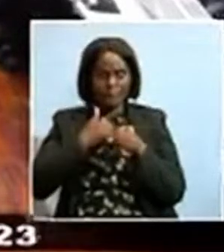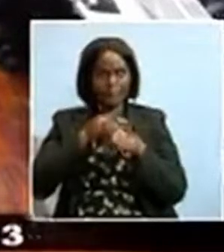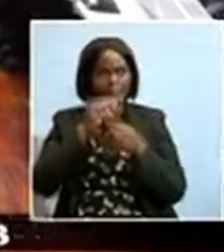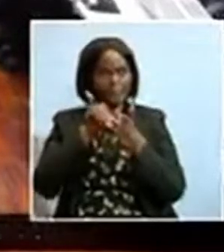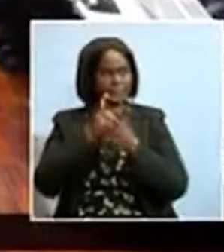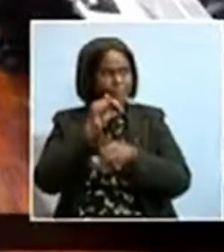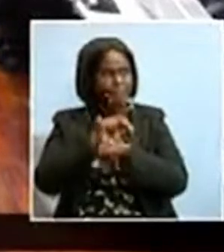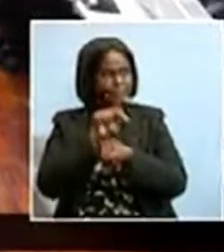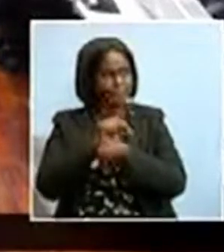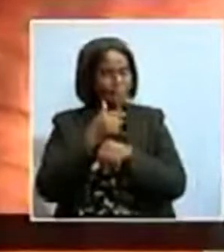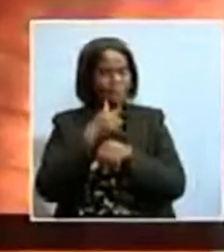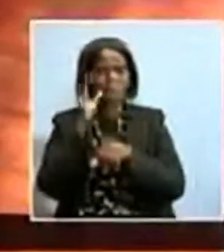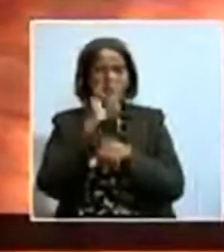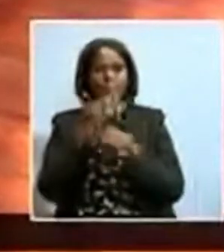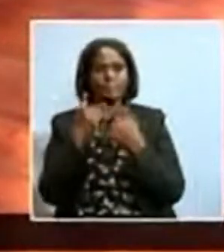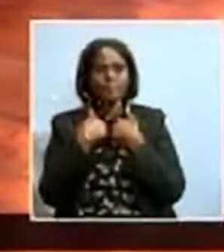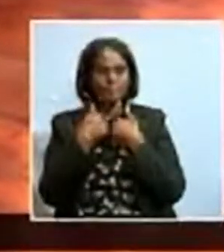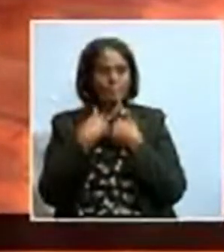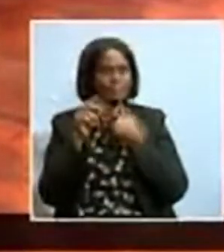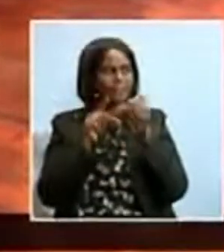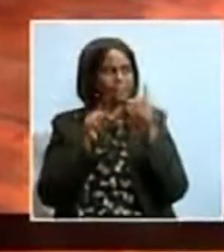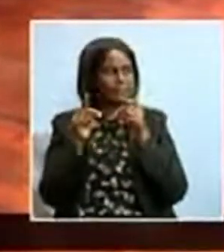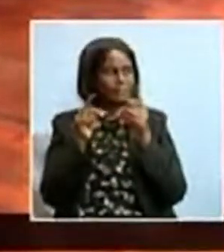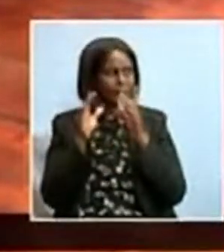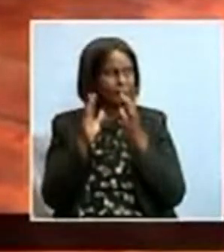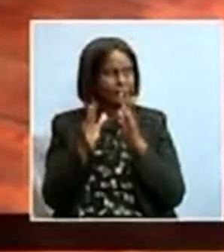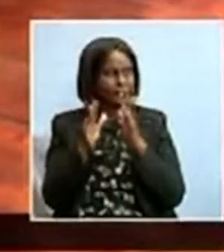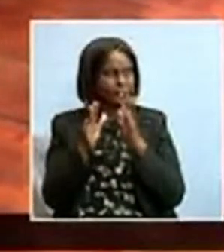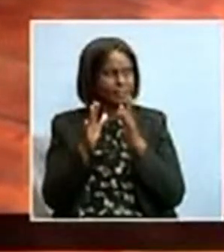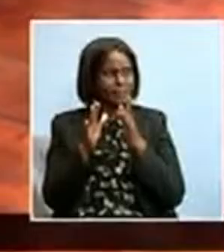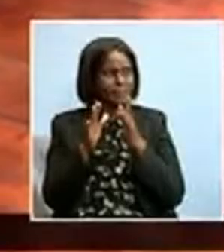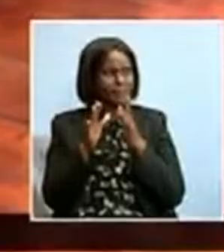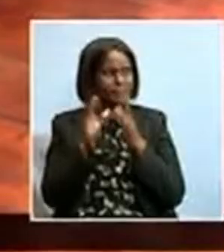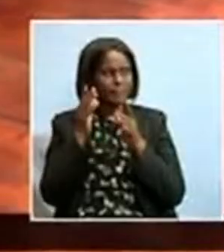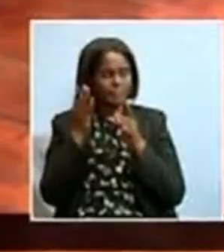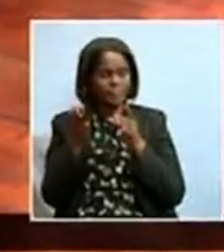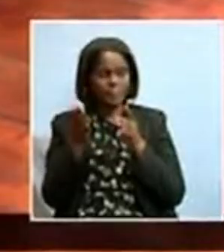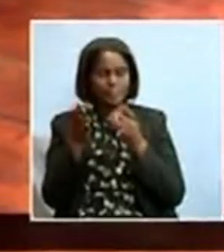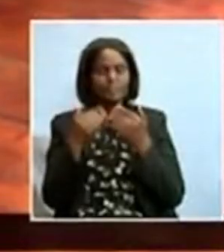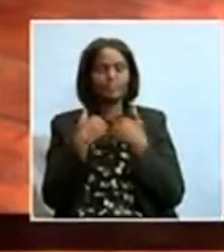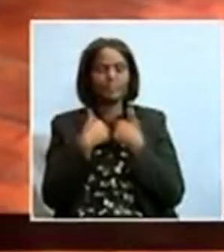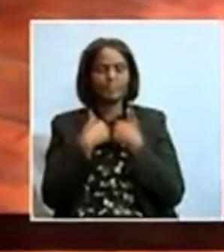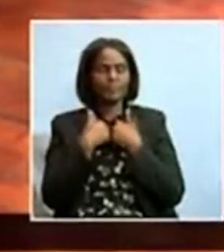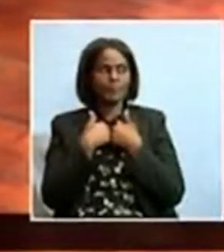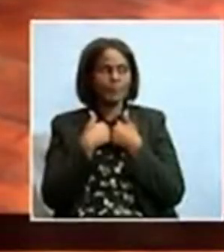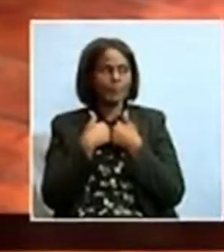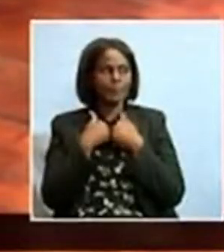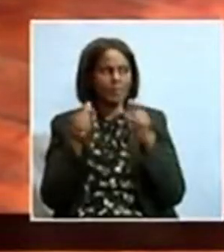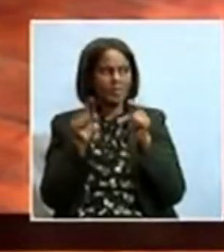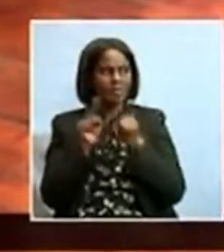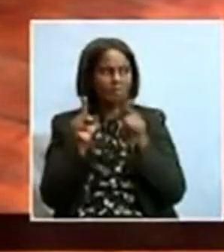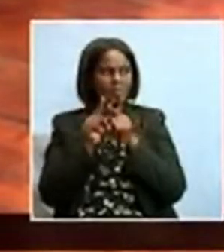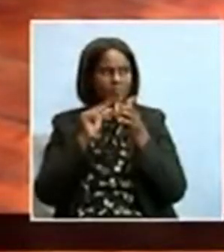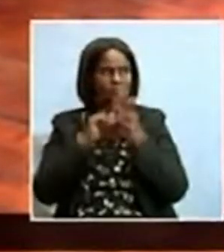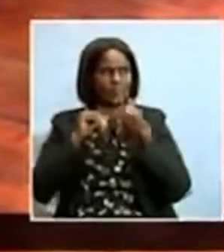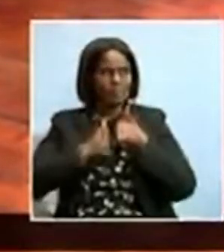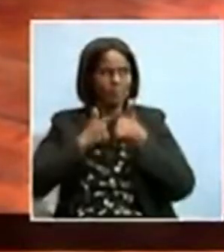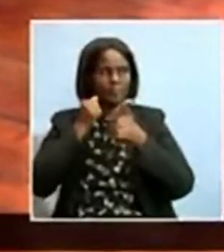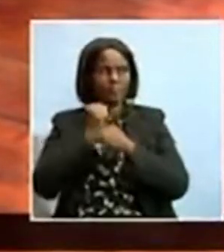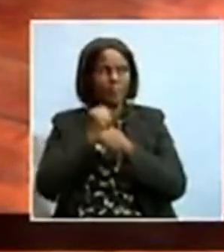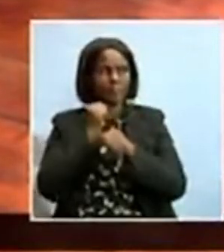projects that are running, and we went with the